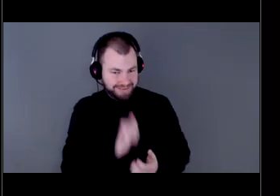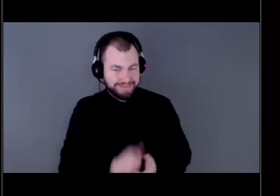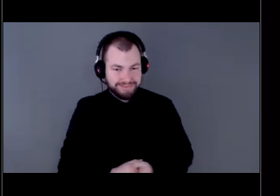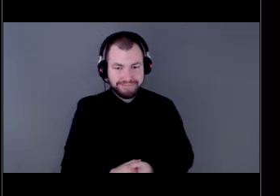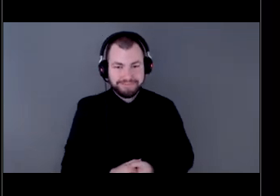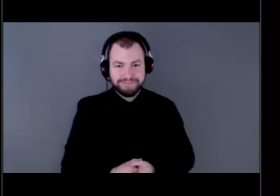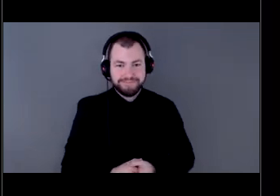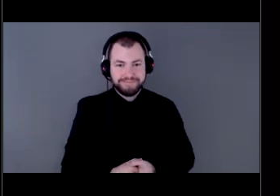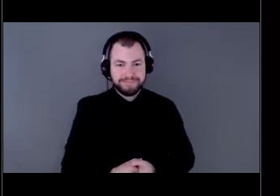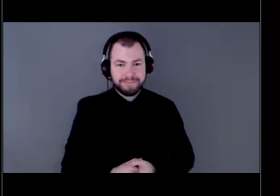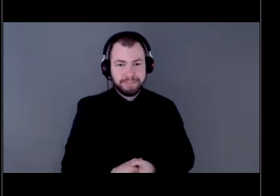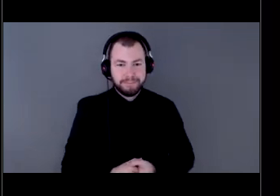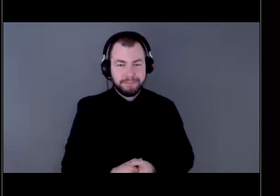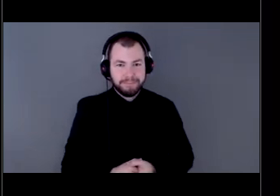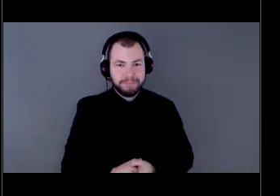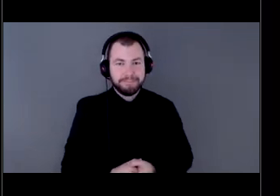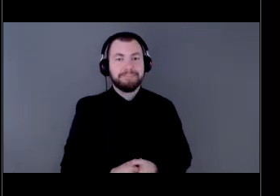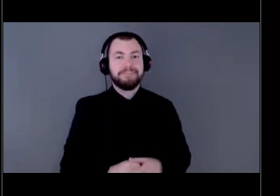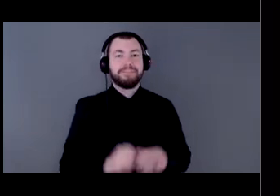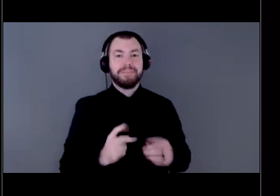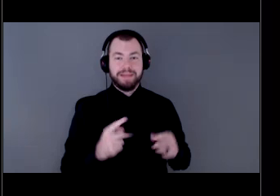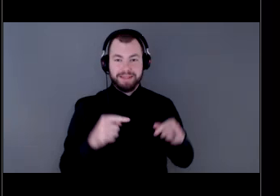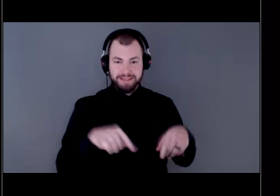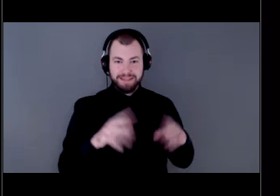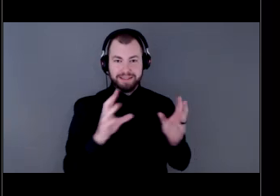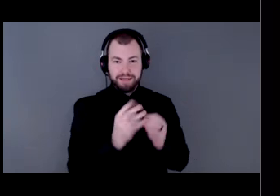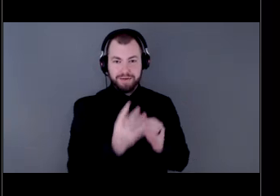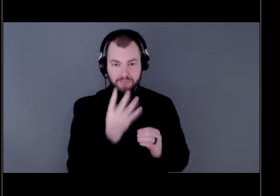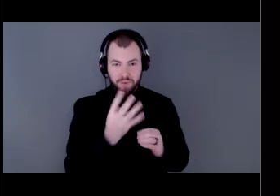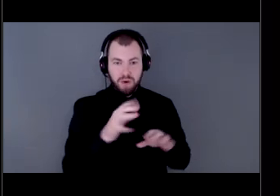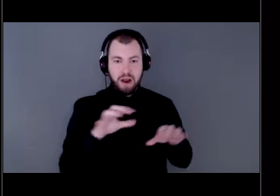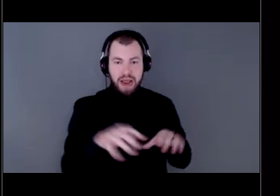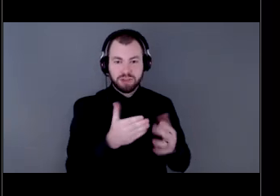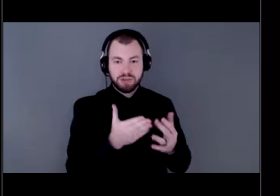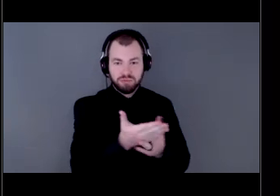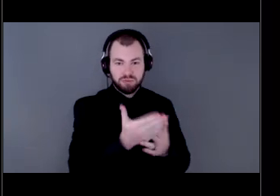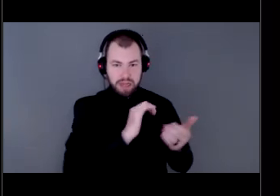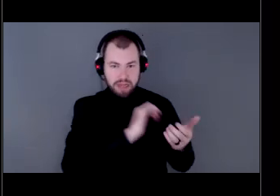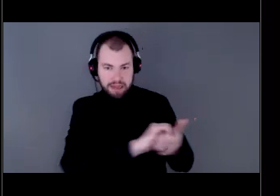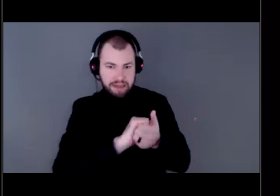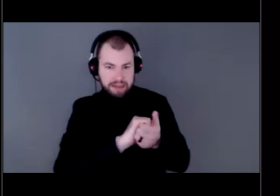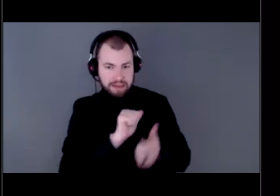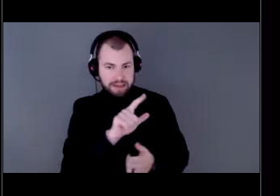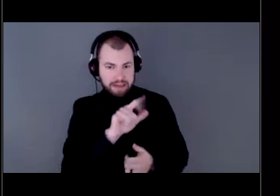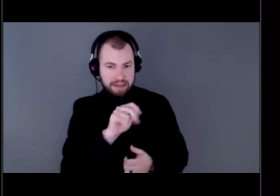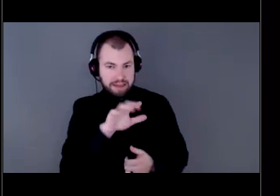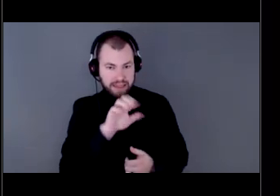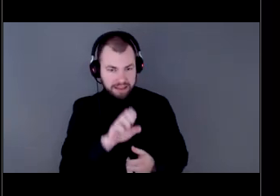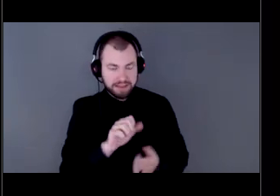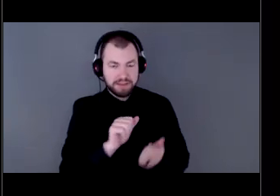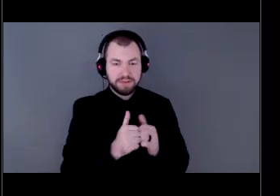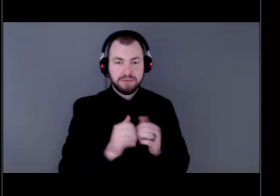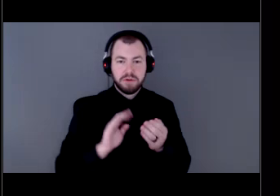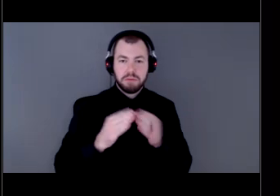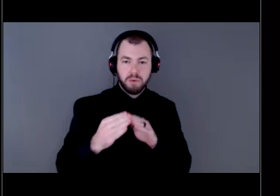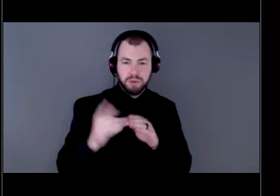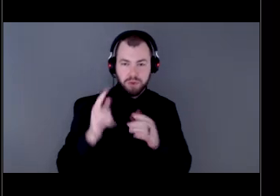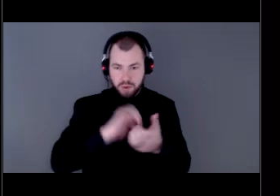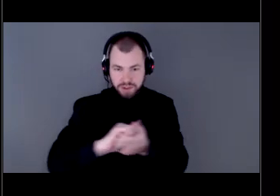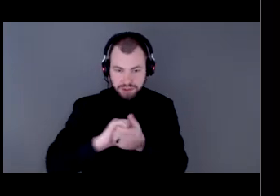Okay, here we are at session 4, Action Through Alliances, how community coalitions drive marine debris prevention